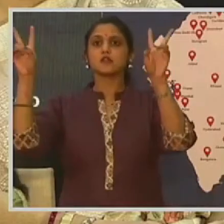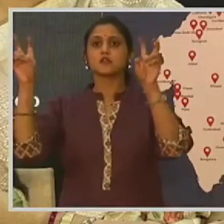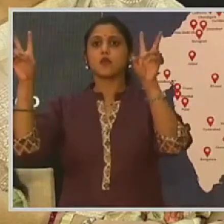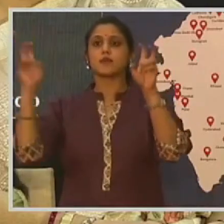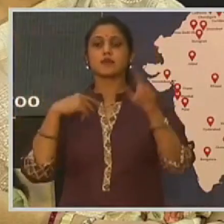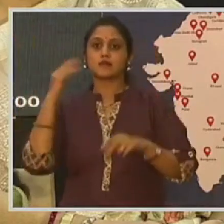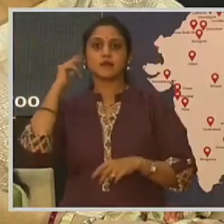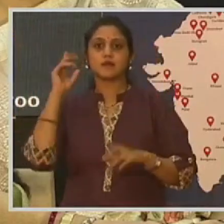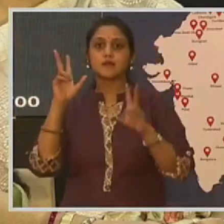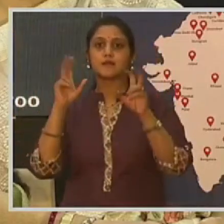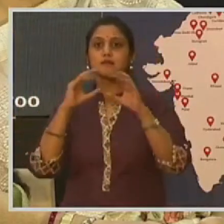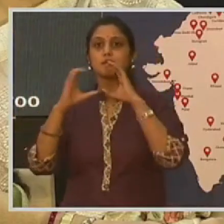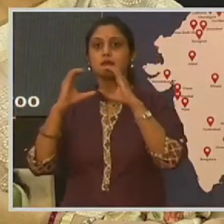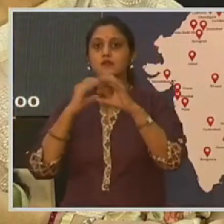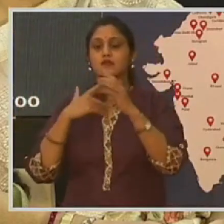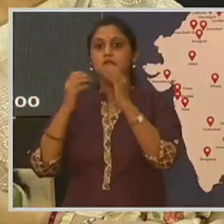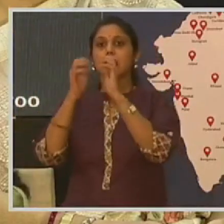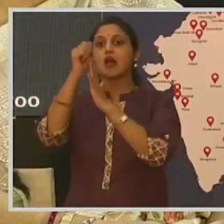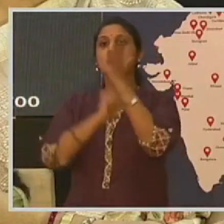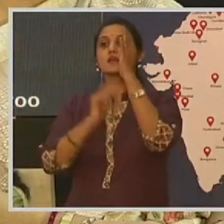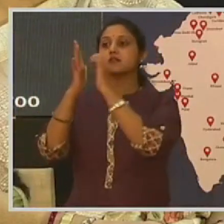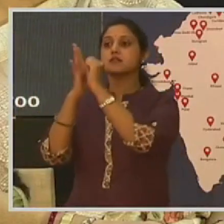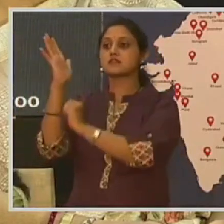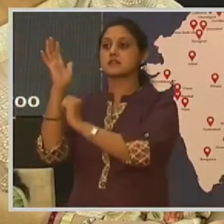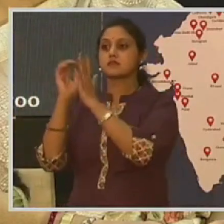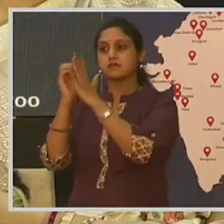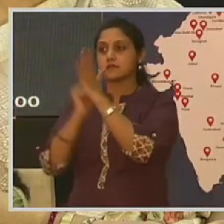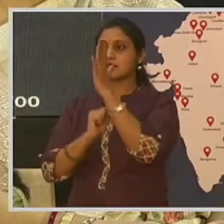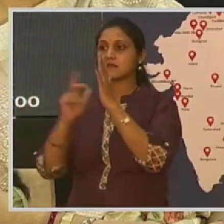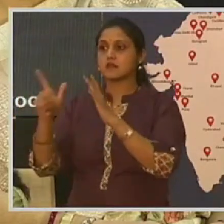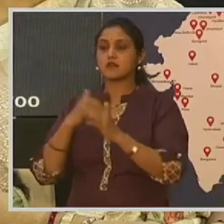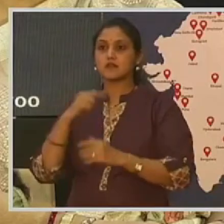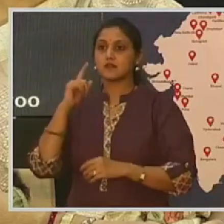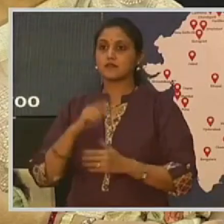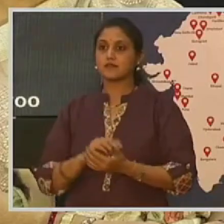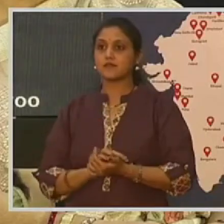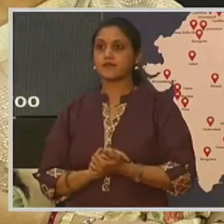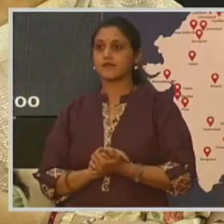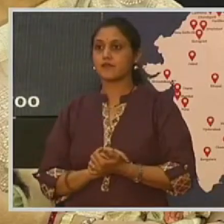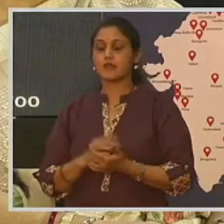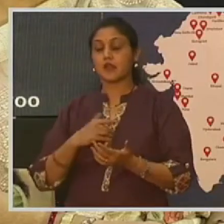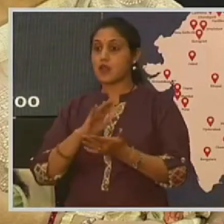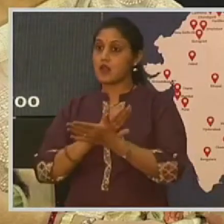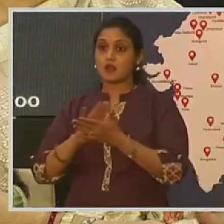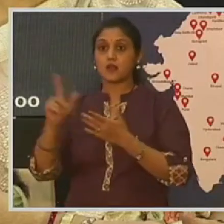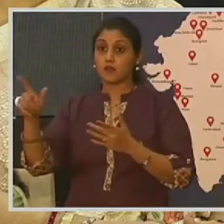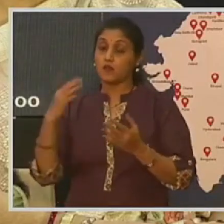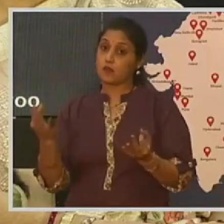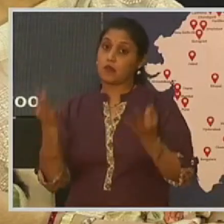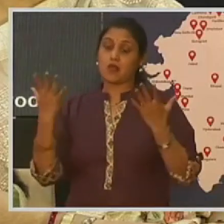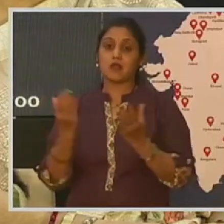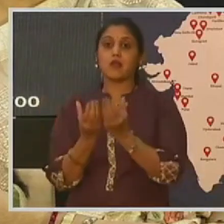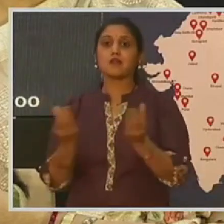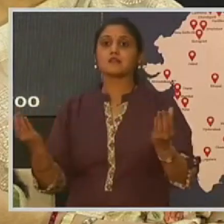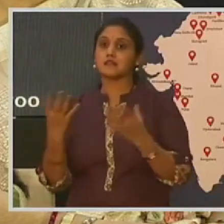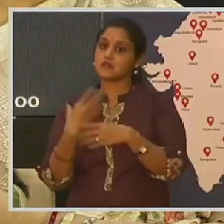hearing impaired. So in fact there are, that was an amazing thing. And I